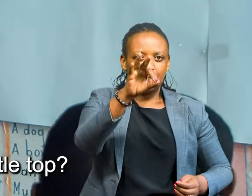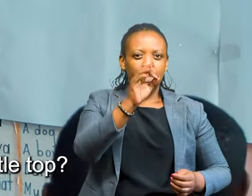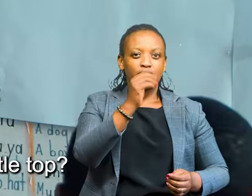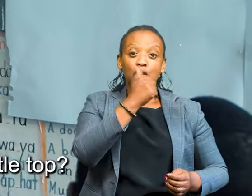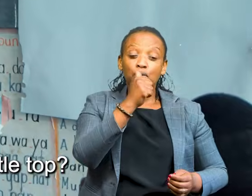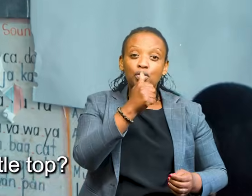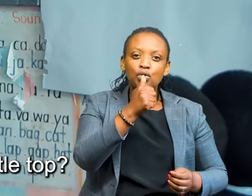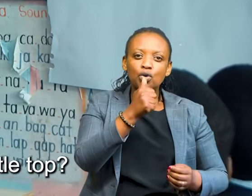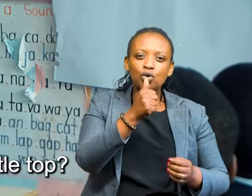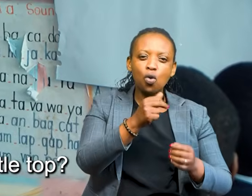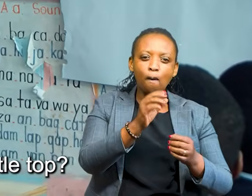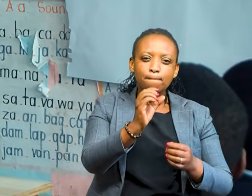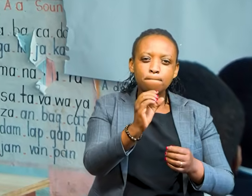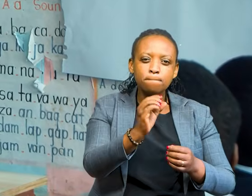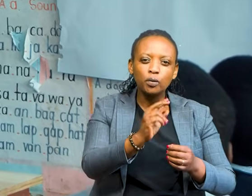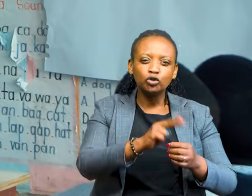a blue bottle top?